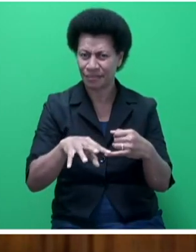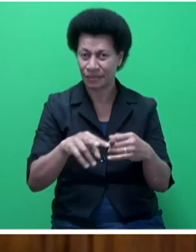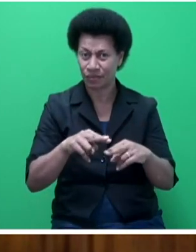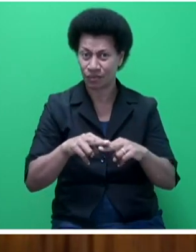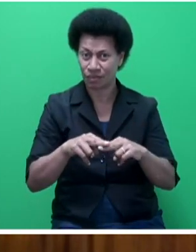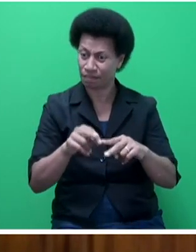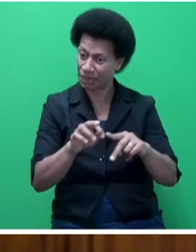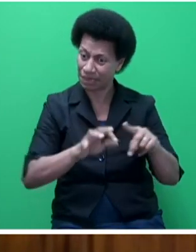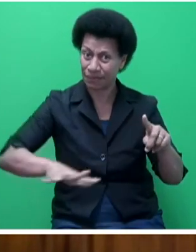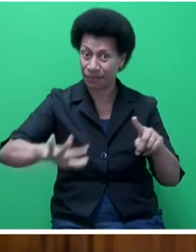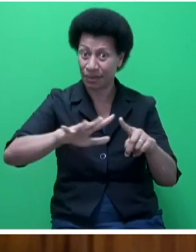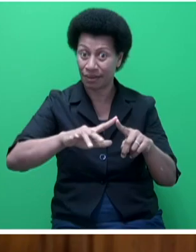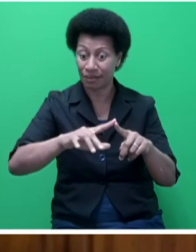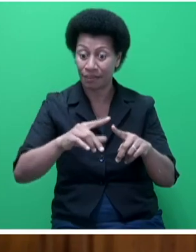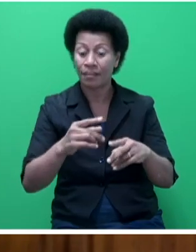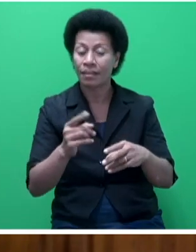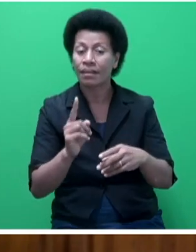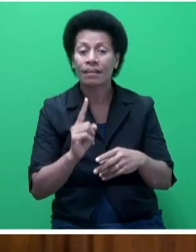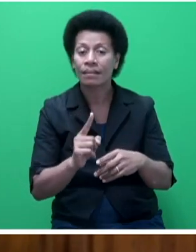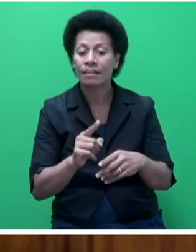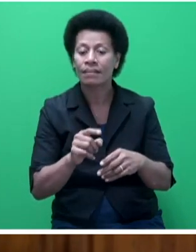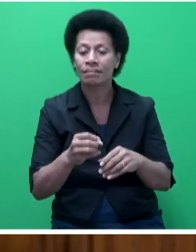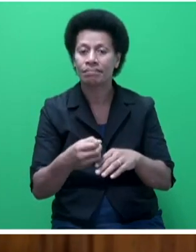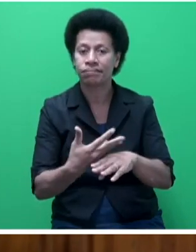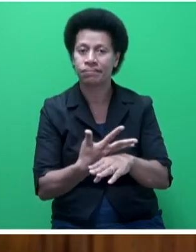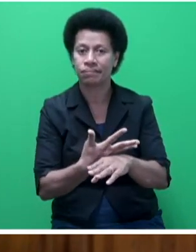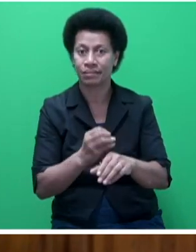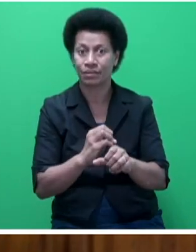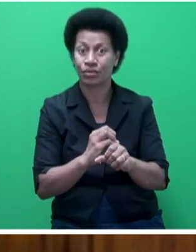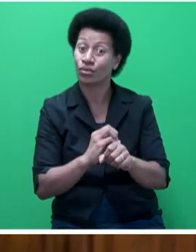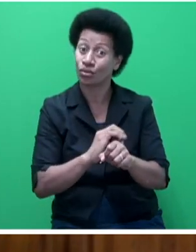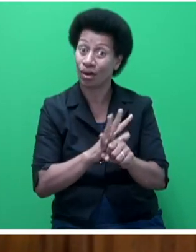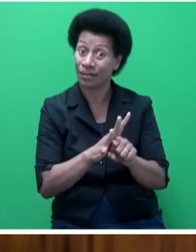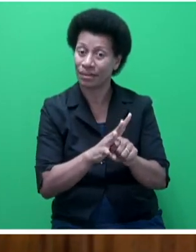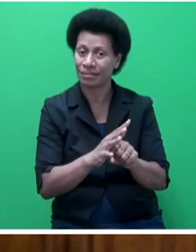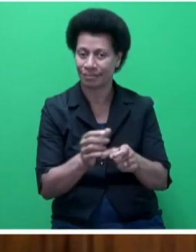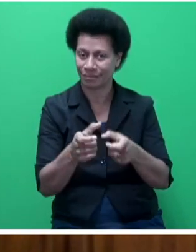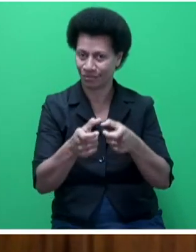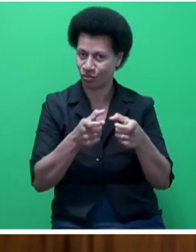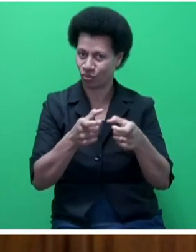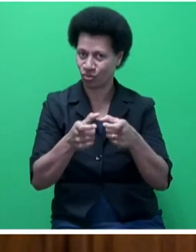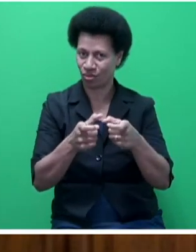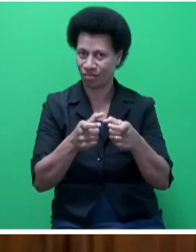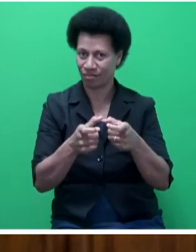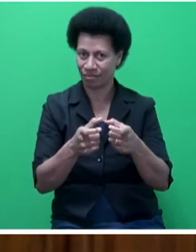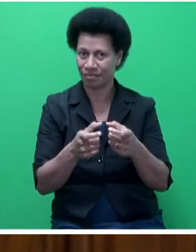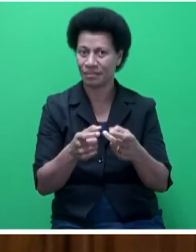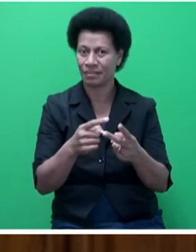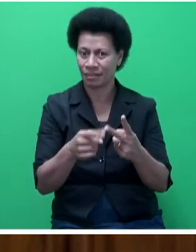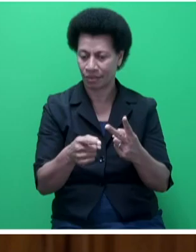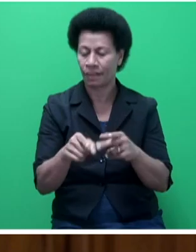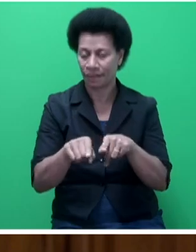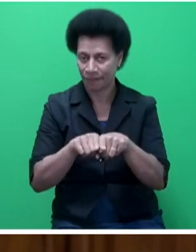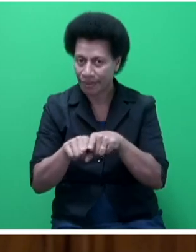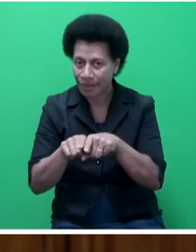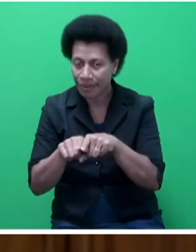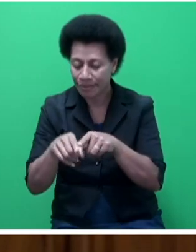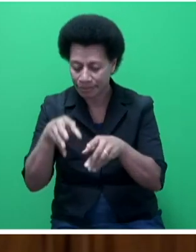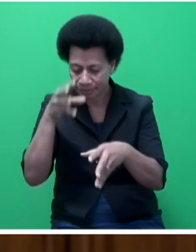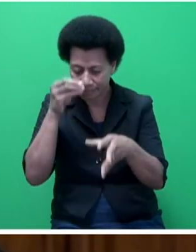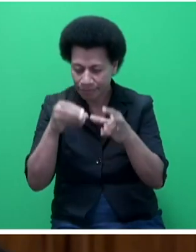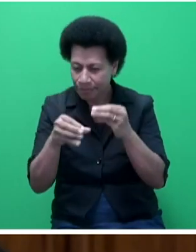containing the spread of COVID-19. Mr. Speaker, since independence, lots of lessons were learned. The most